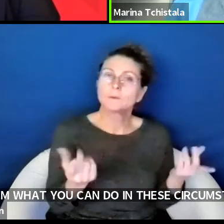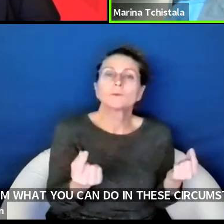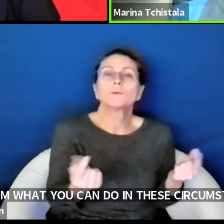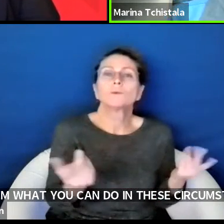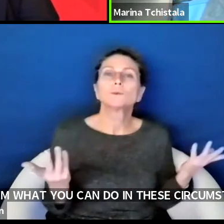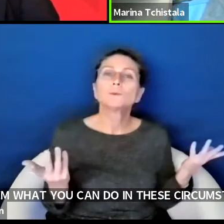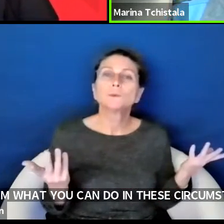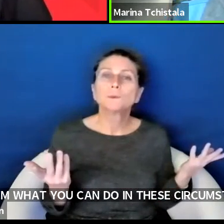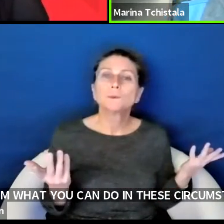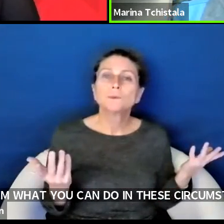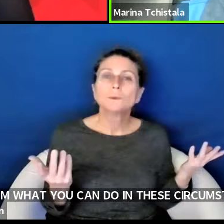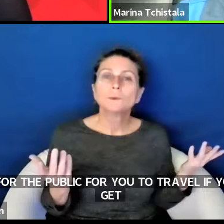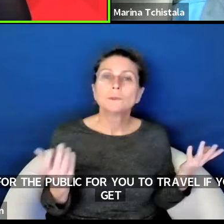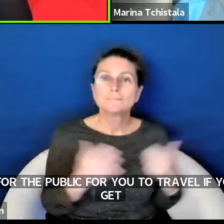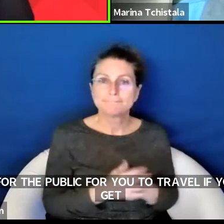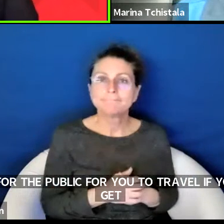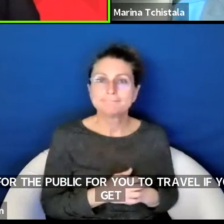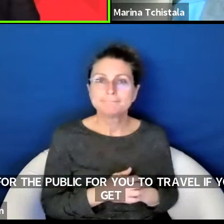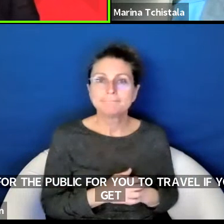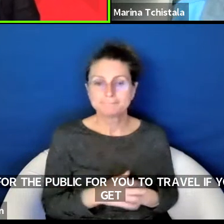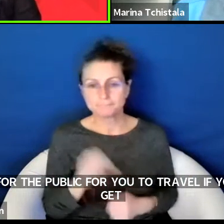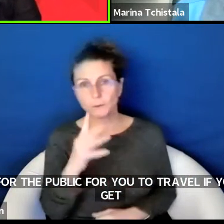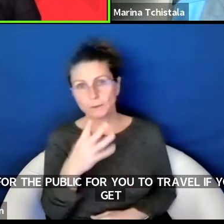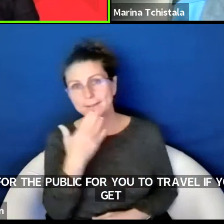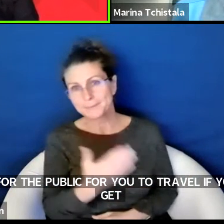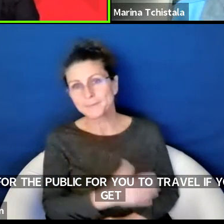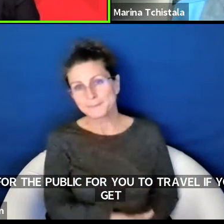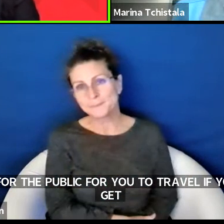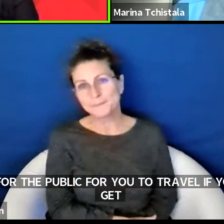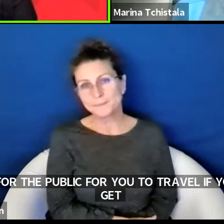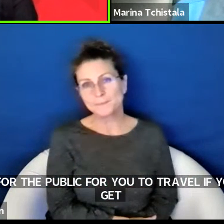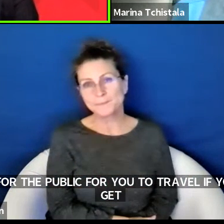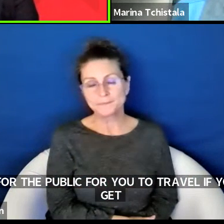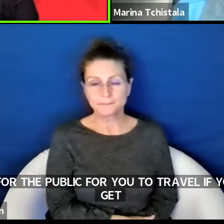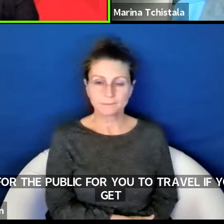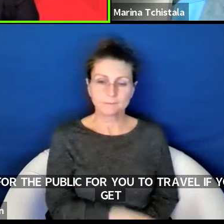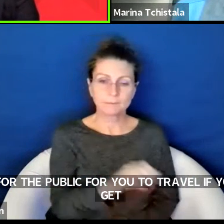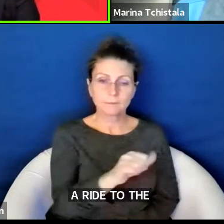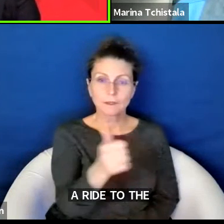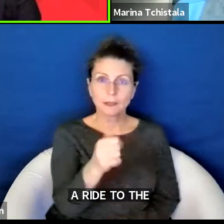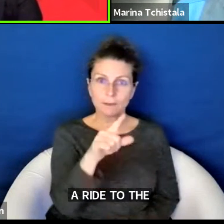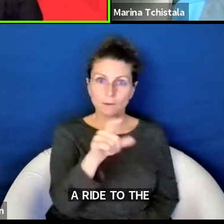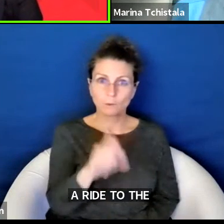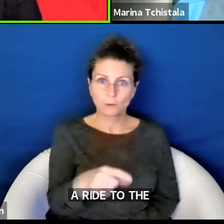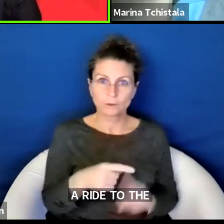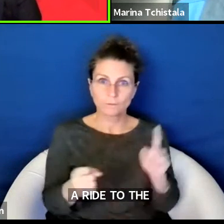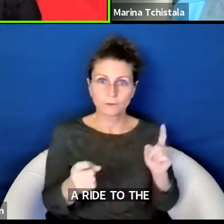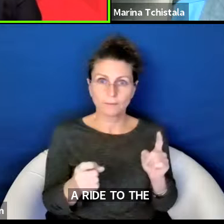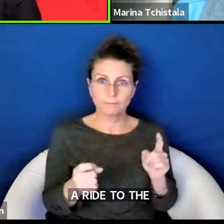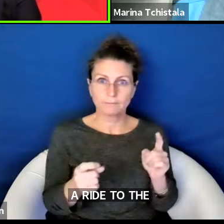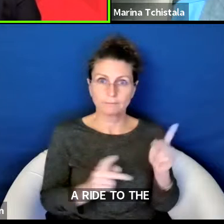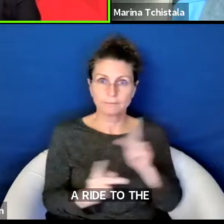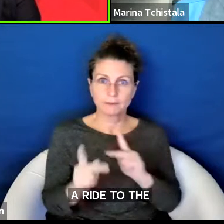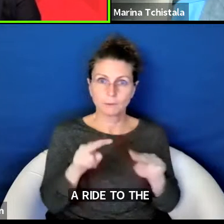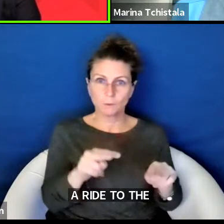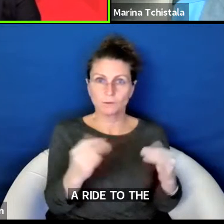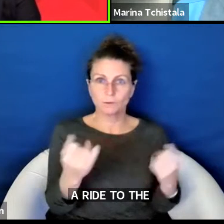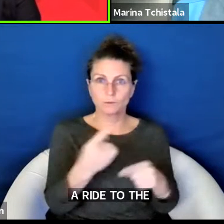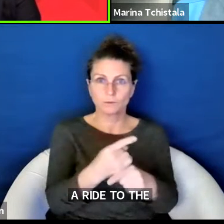location? Thank you. We have another audience question. How long should